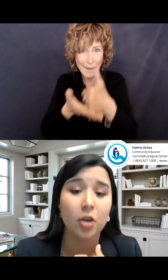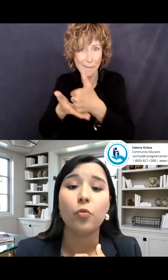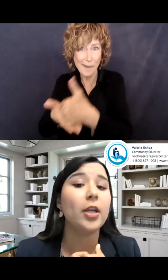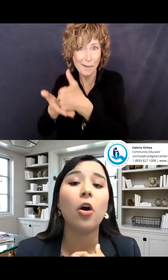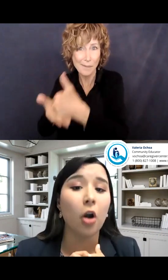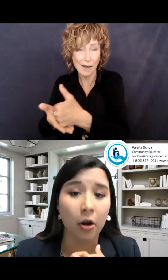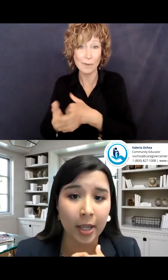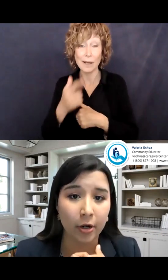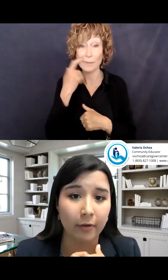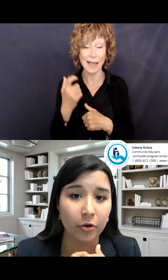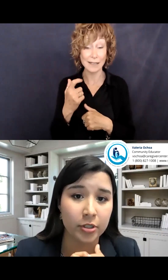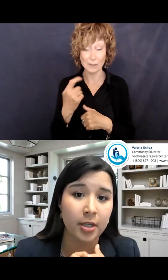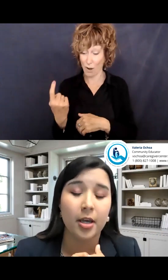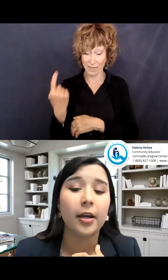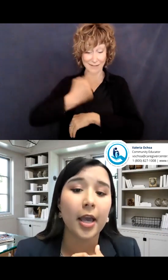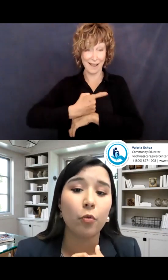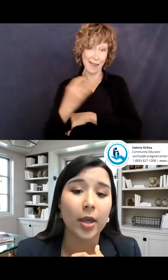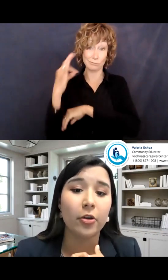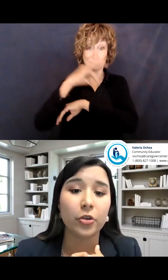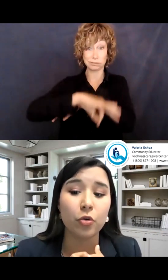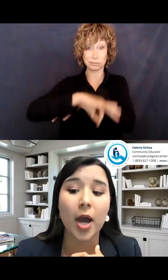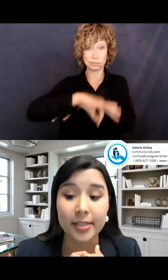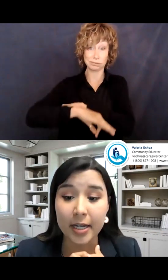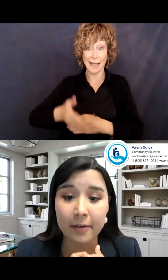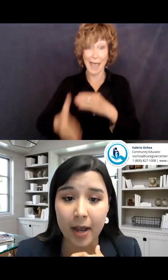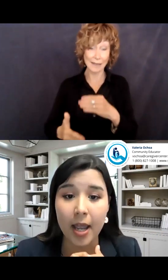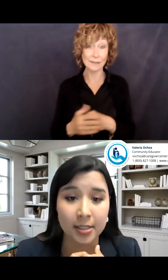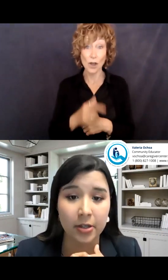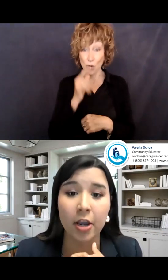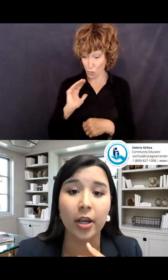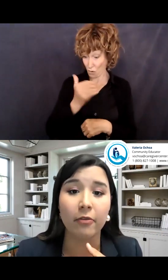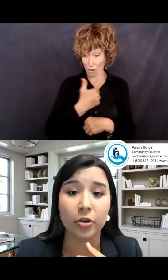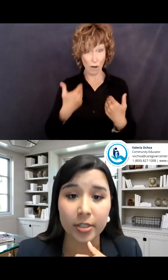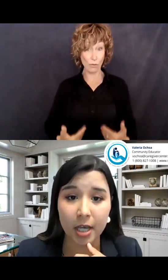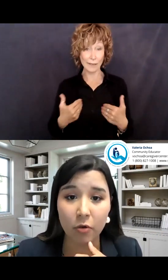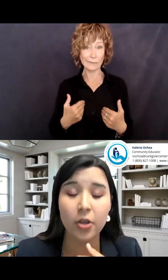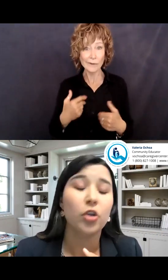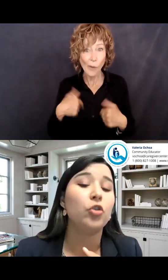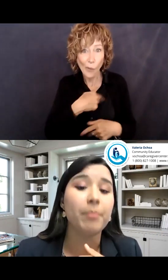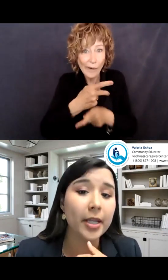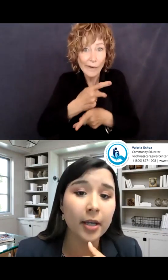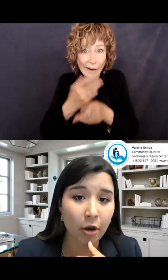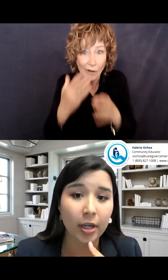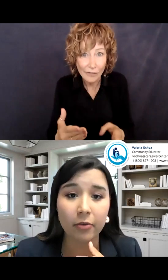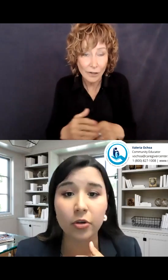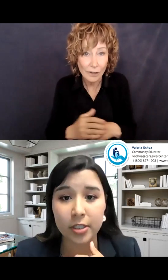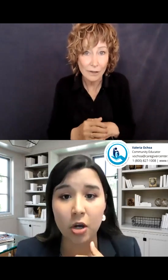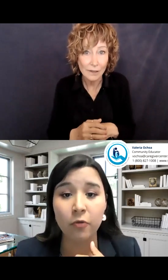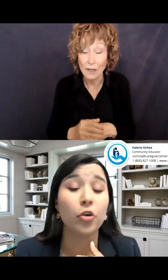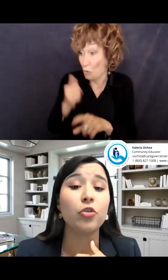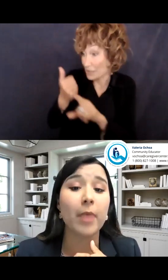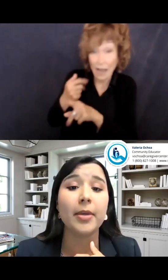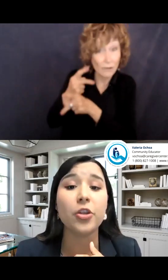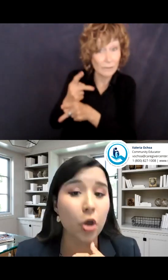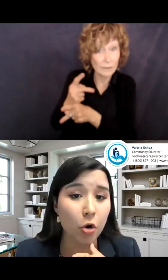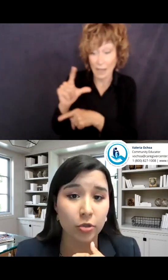day, we are all caregivers. Again, whether you identify as a caregiver yourself, you've been a caregiver yourself,